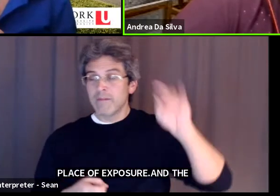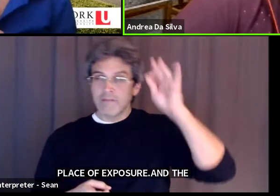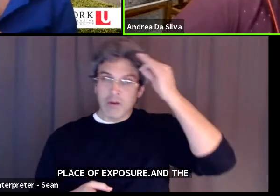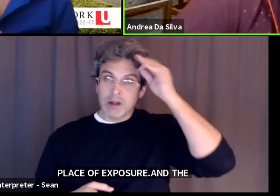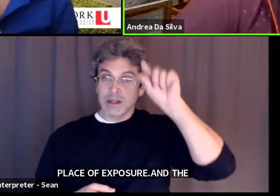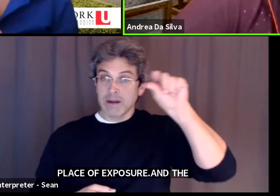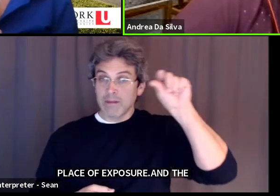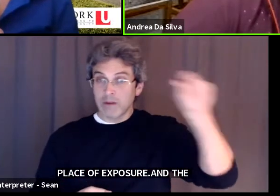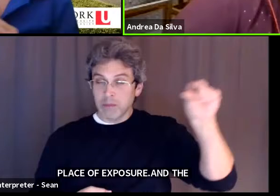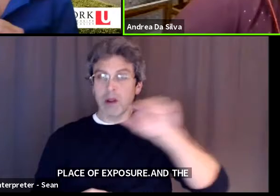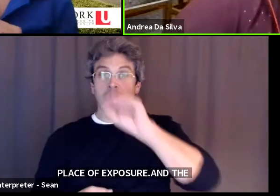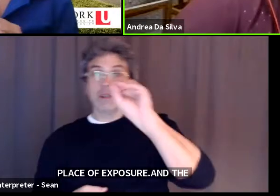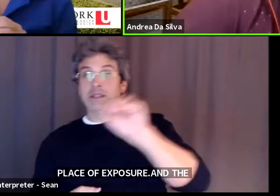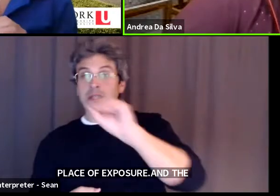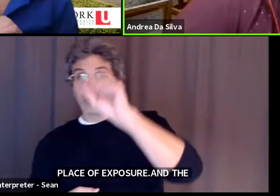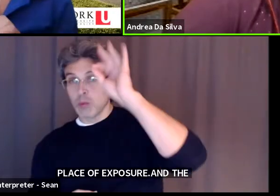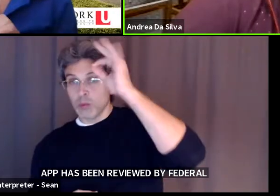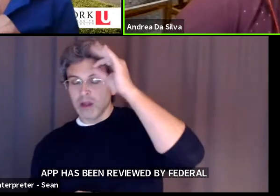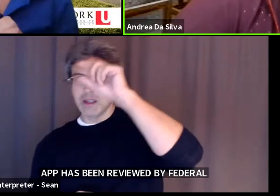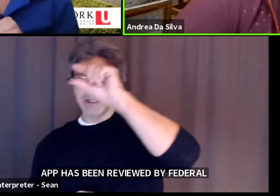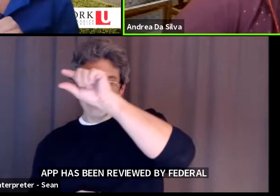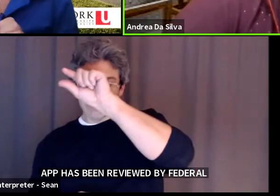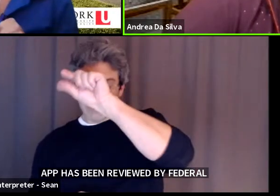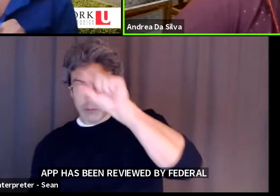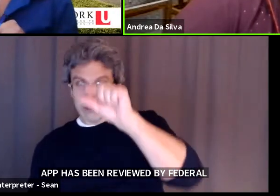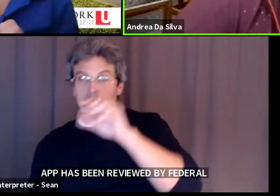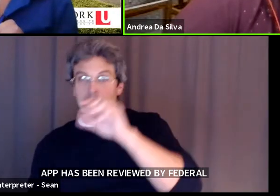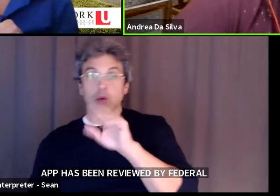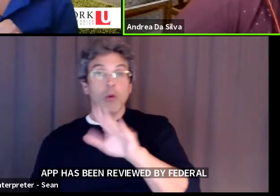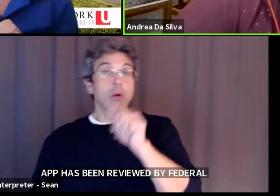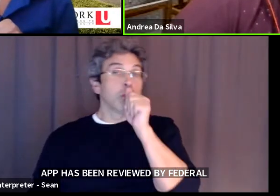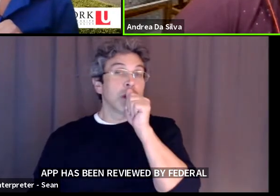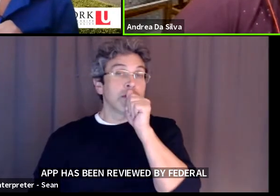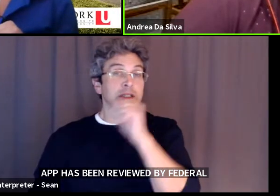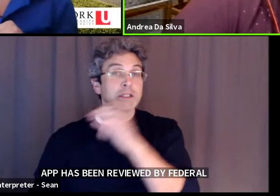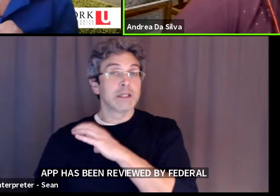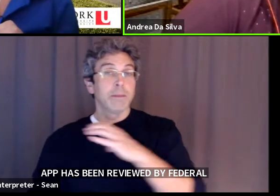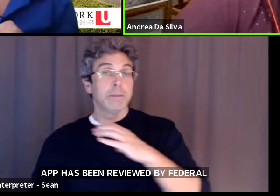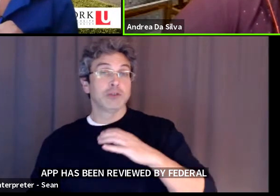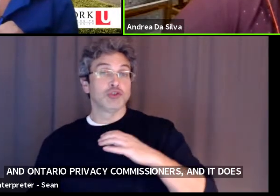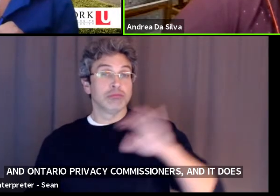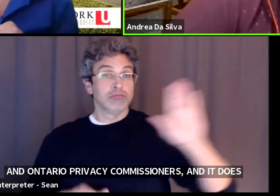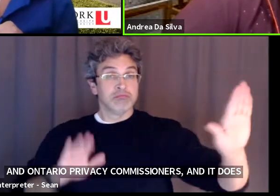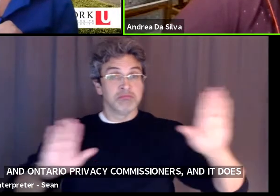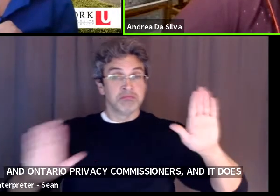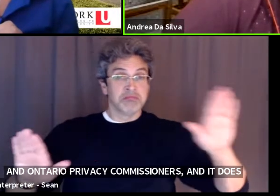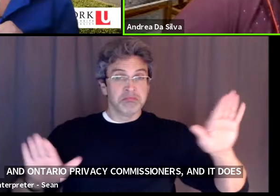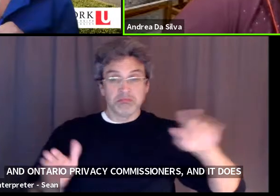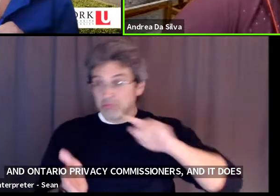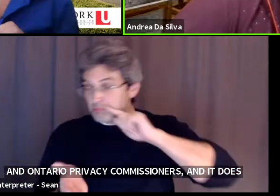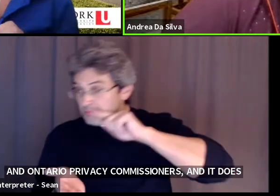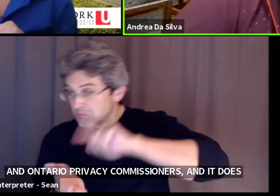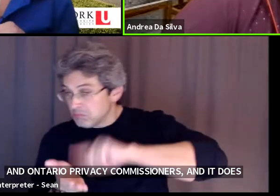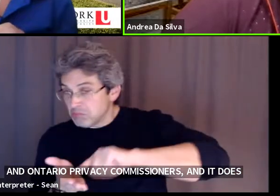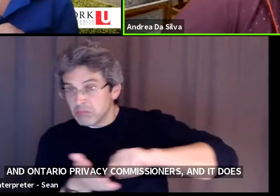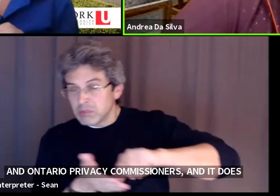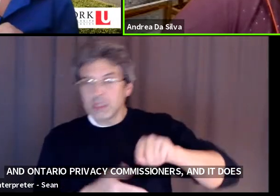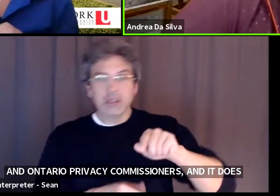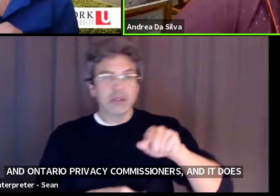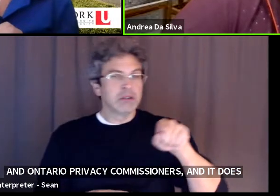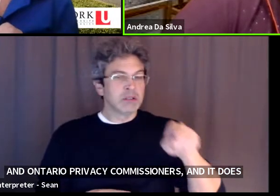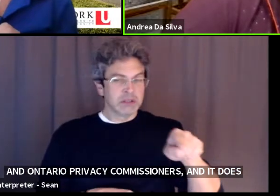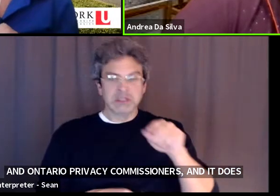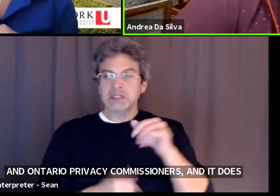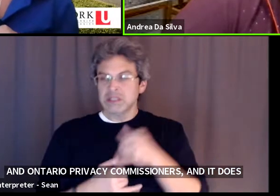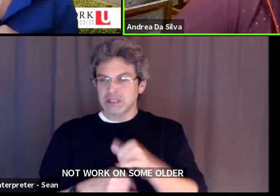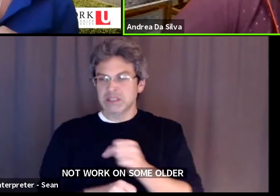Ontario privacy commissioners, and it does not work on some older operating system, but it is still very